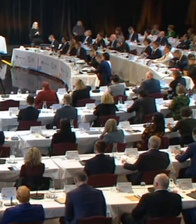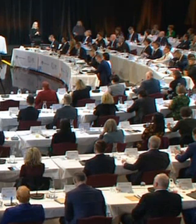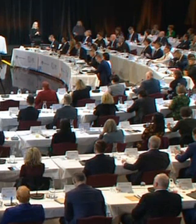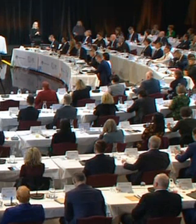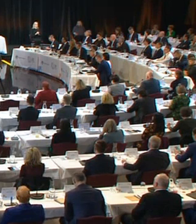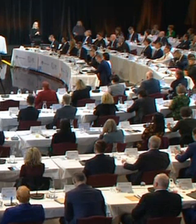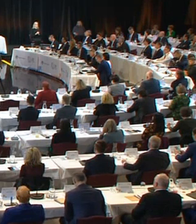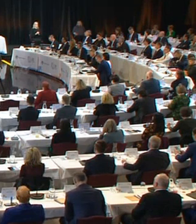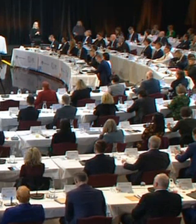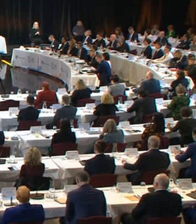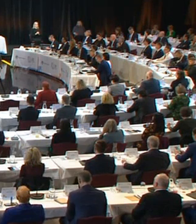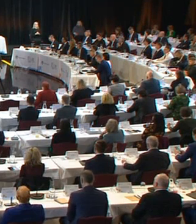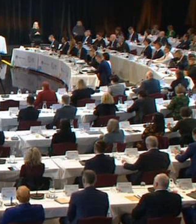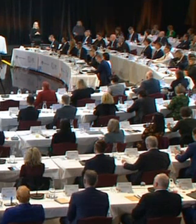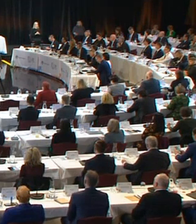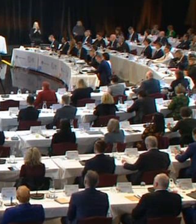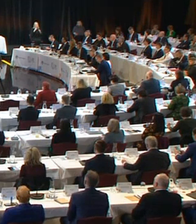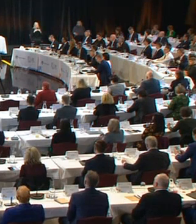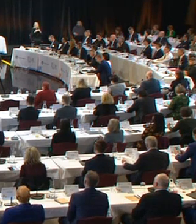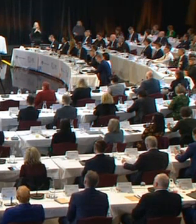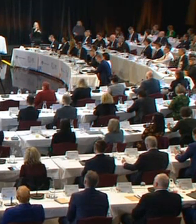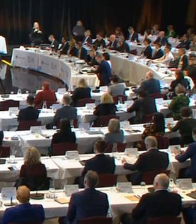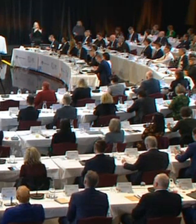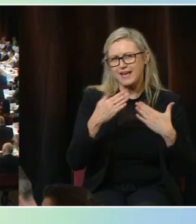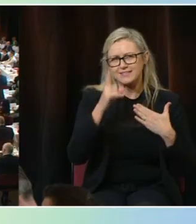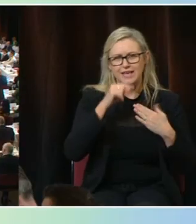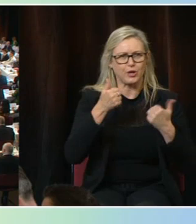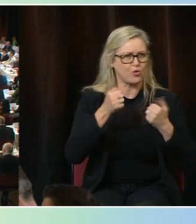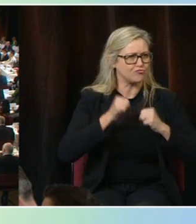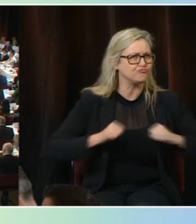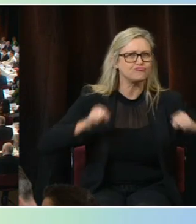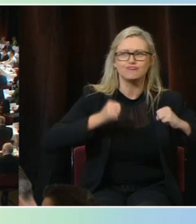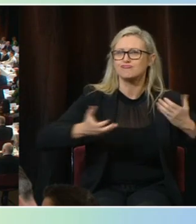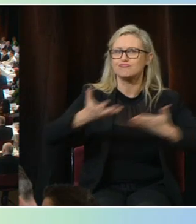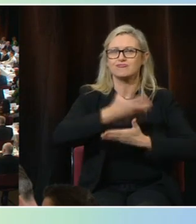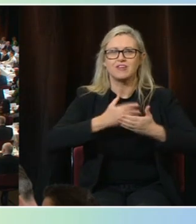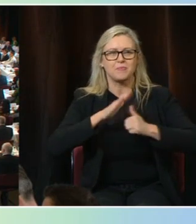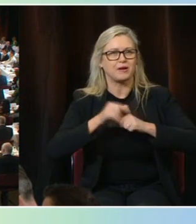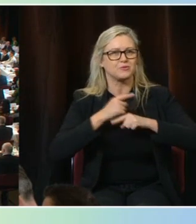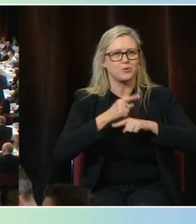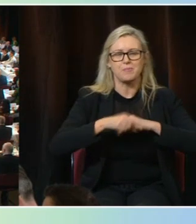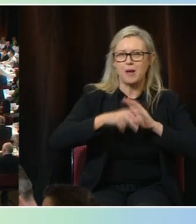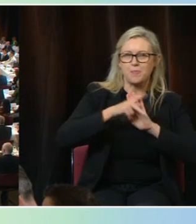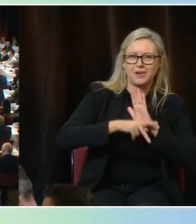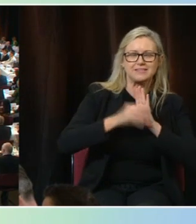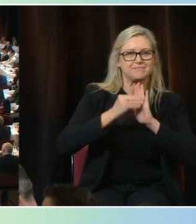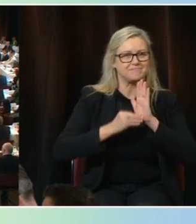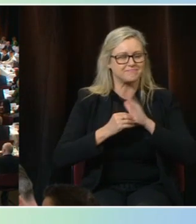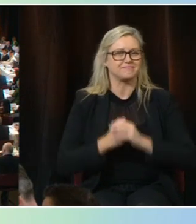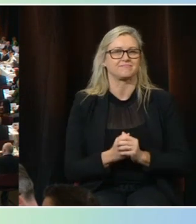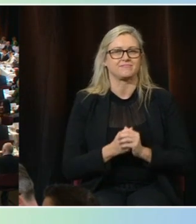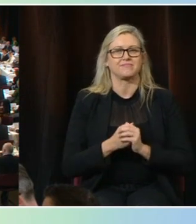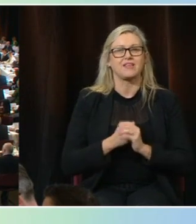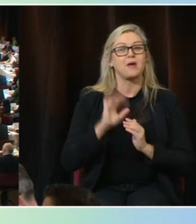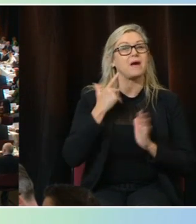hope will be two days of robust conversation yes but also forward policy momentum as the Prime Minister and